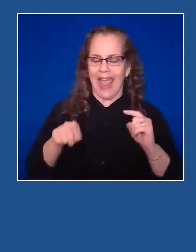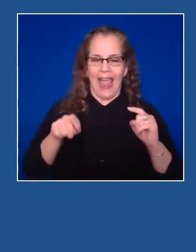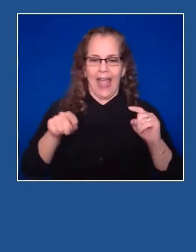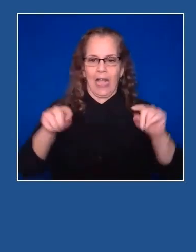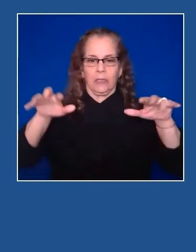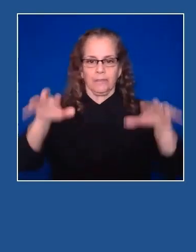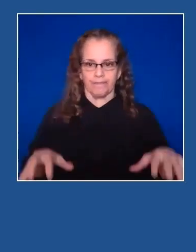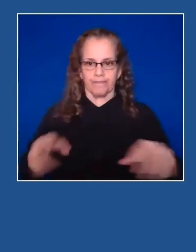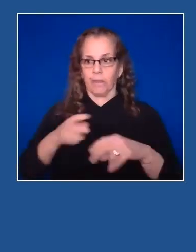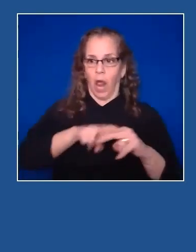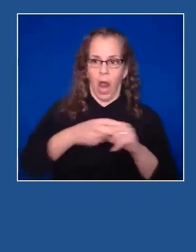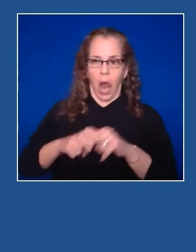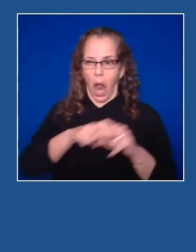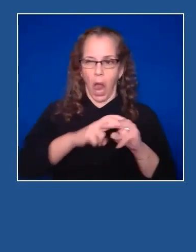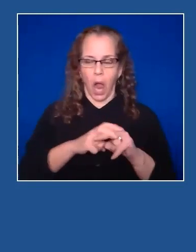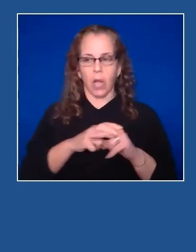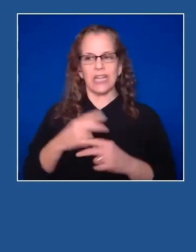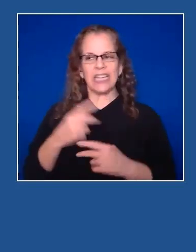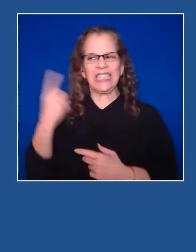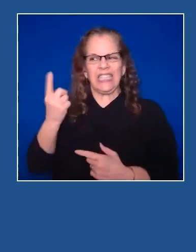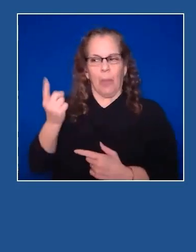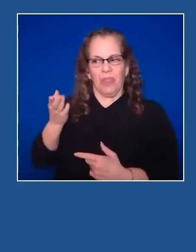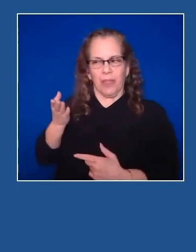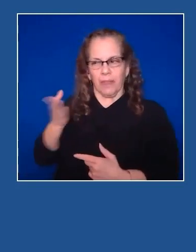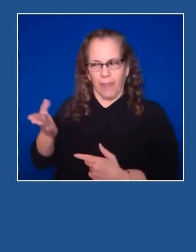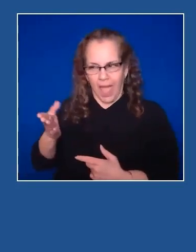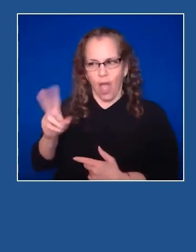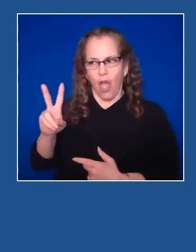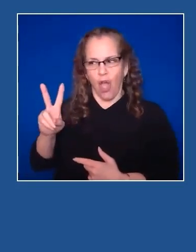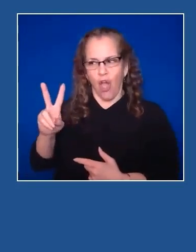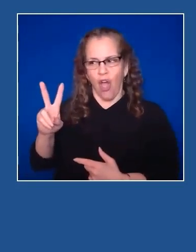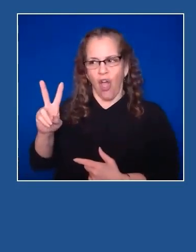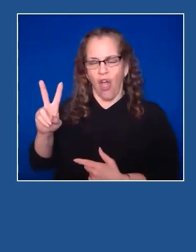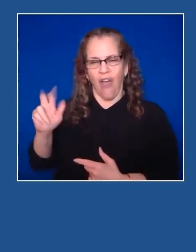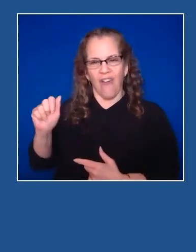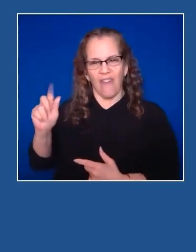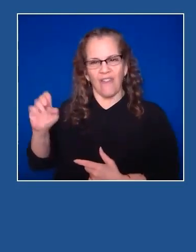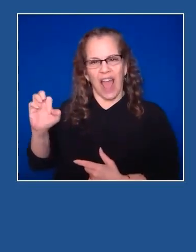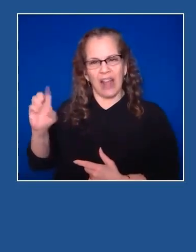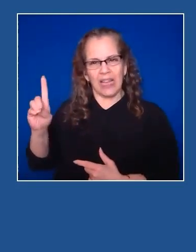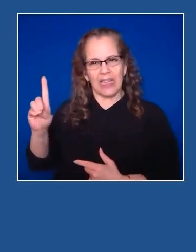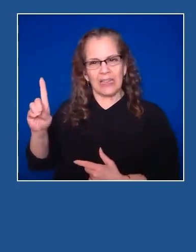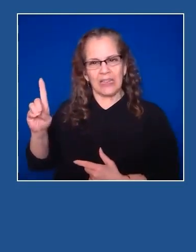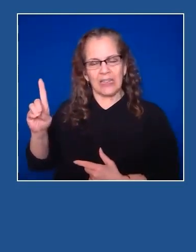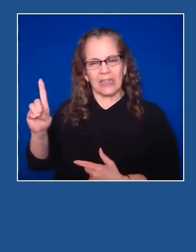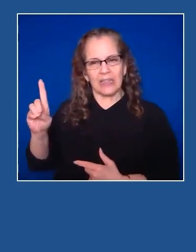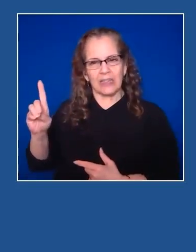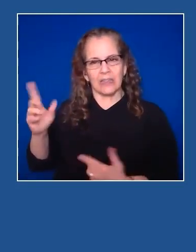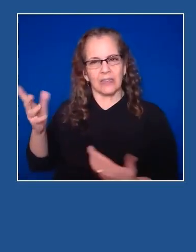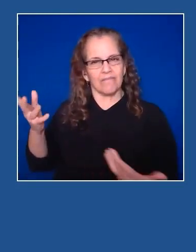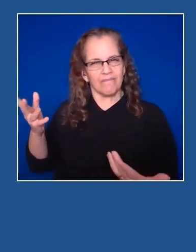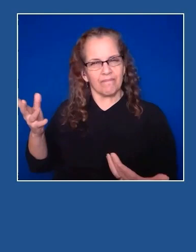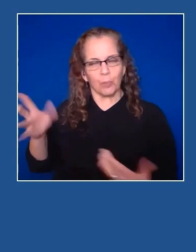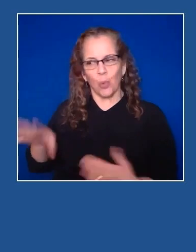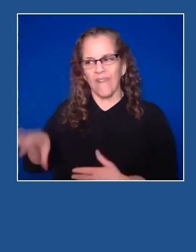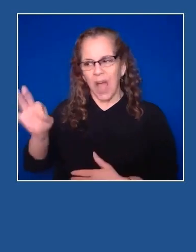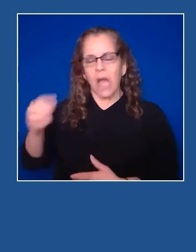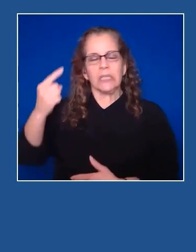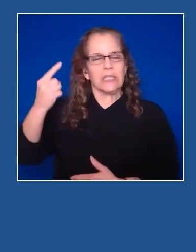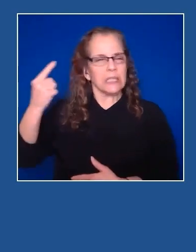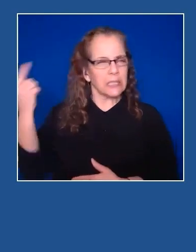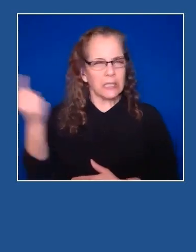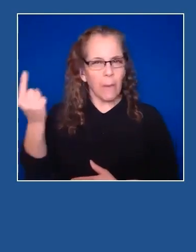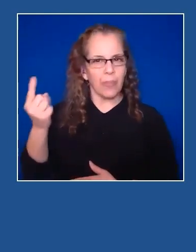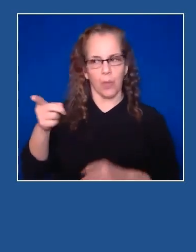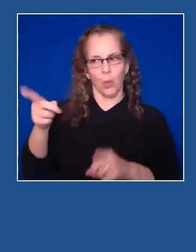There's something there that is valid. Just descriptive reality is always valid. So finding something that is